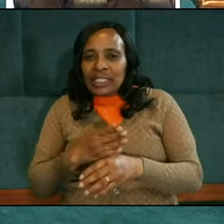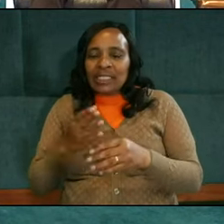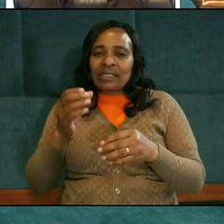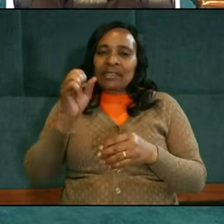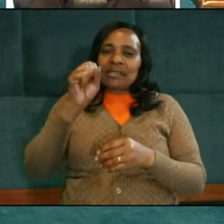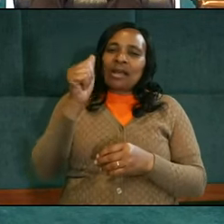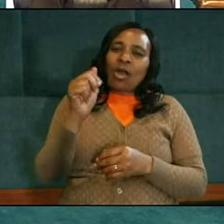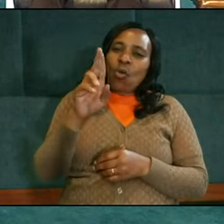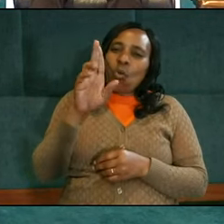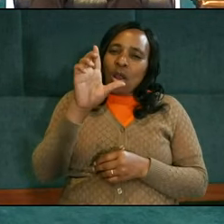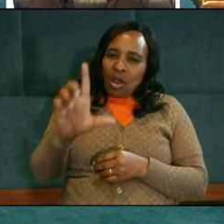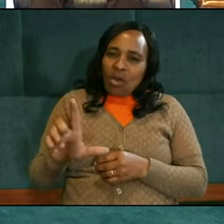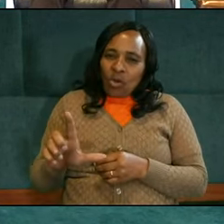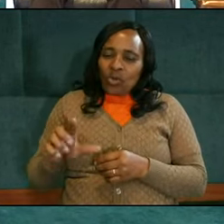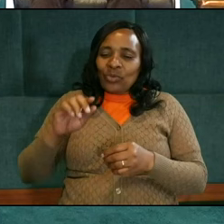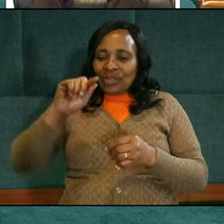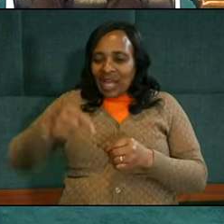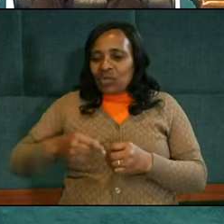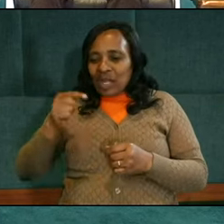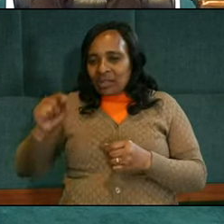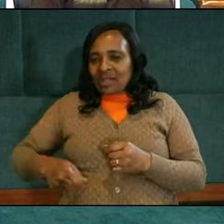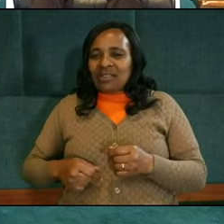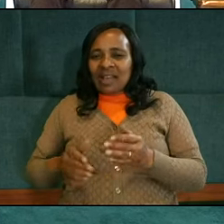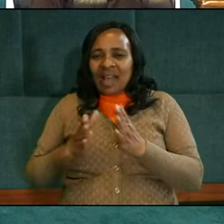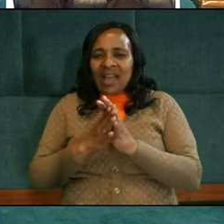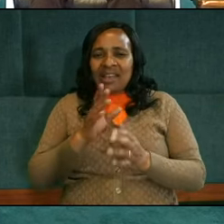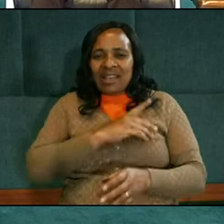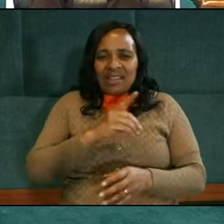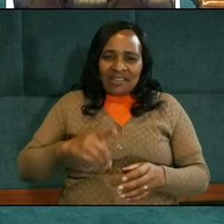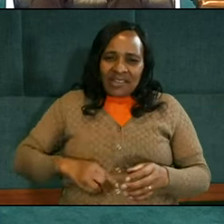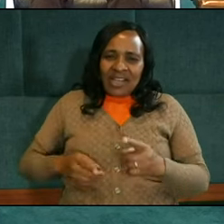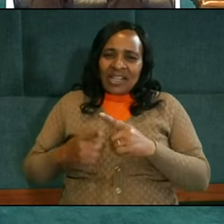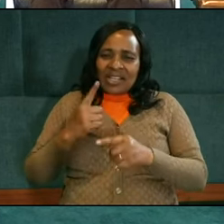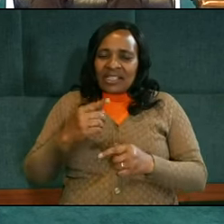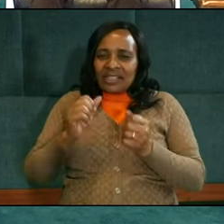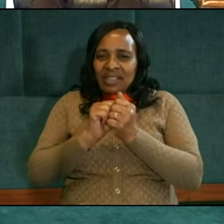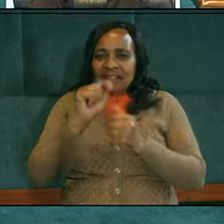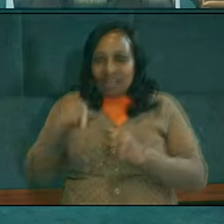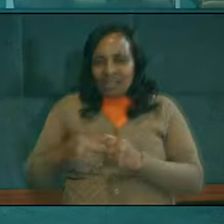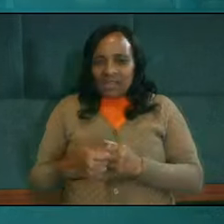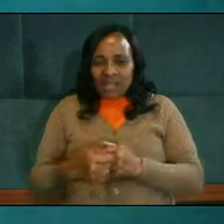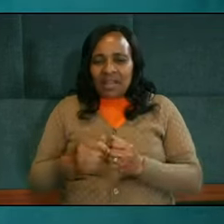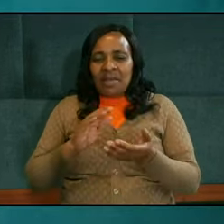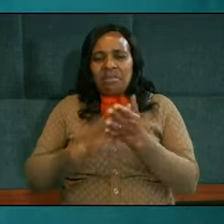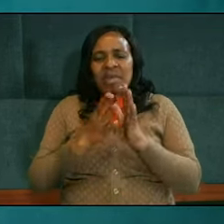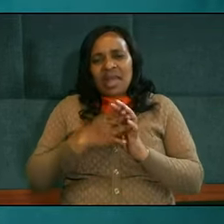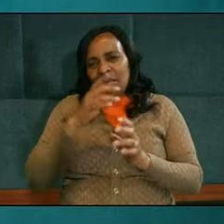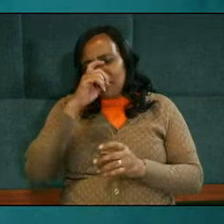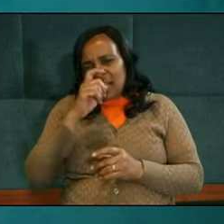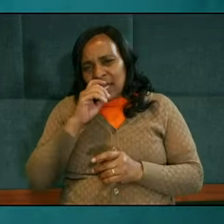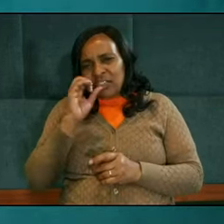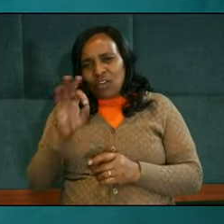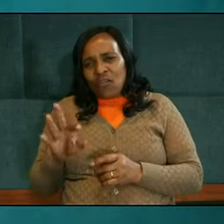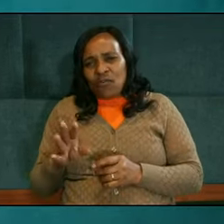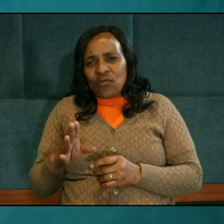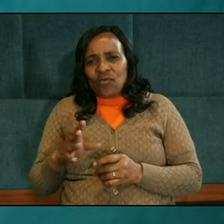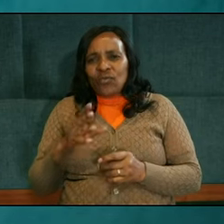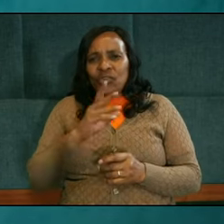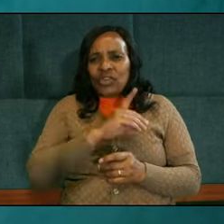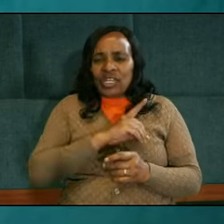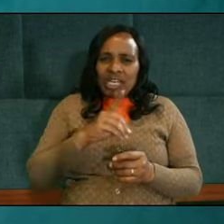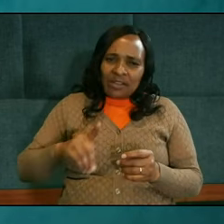just thousands and David has killed 10,000. And he became jealous of David. And you